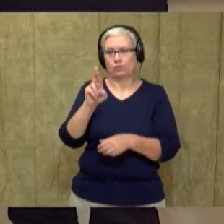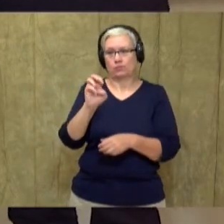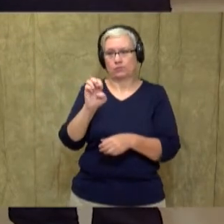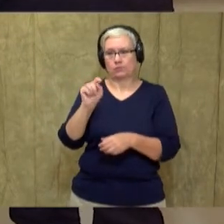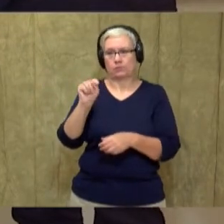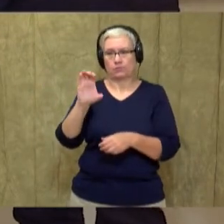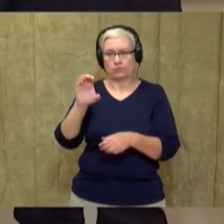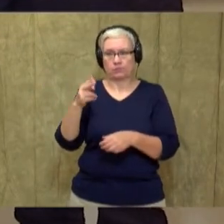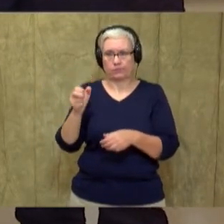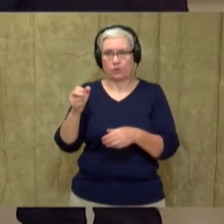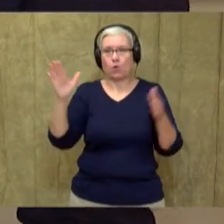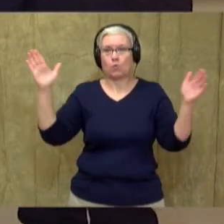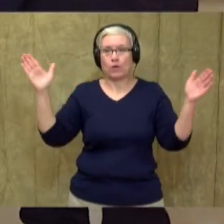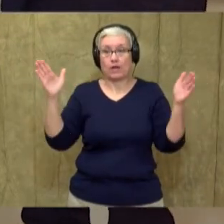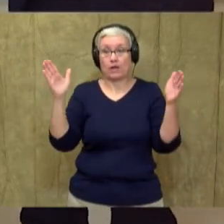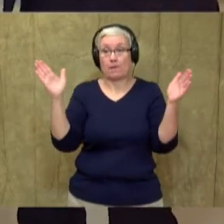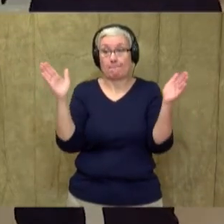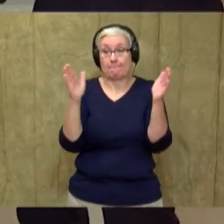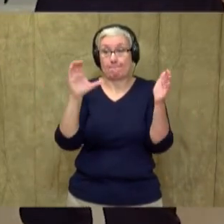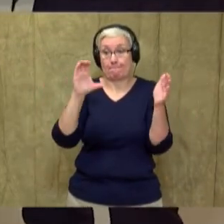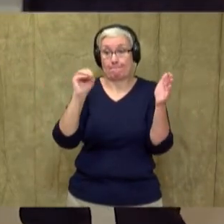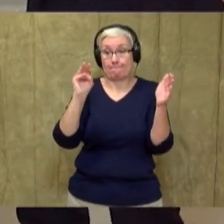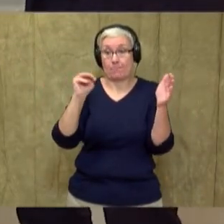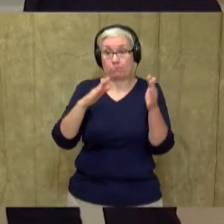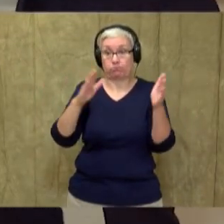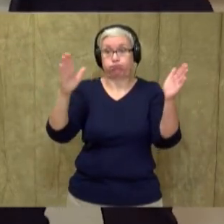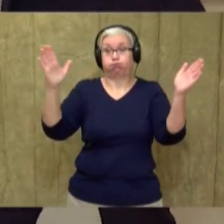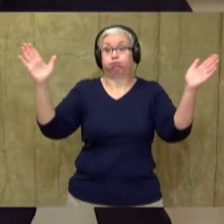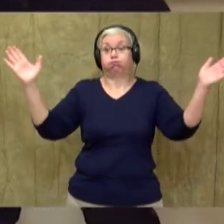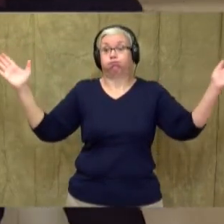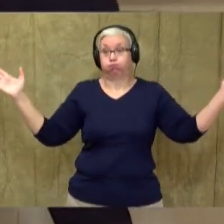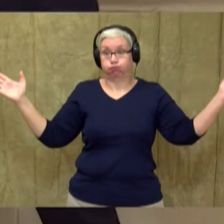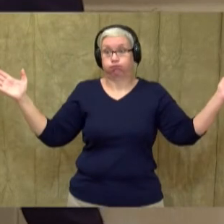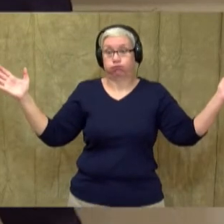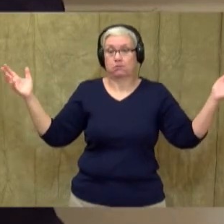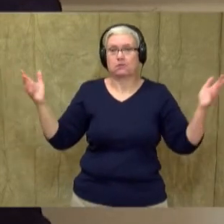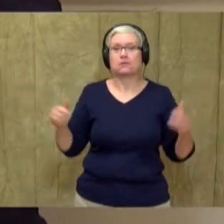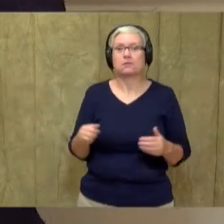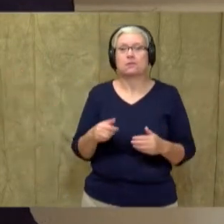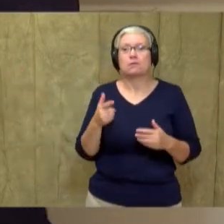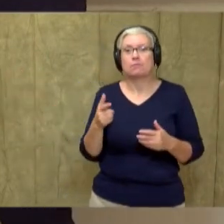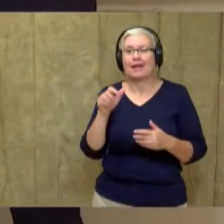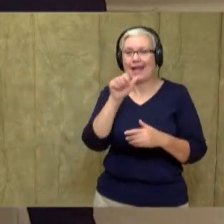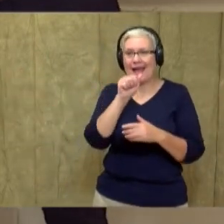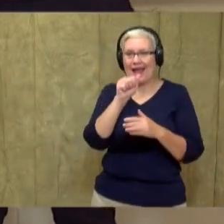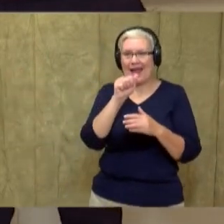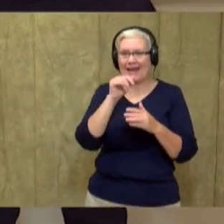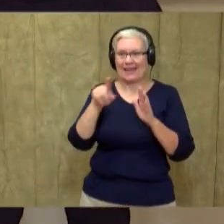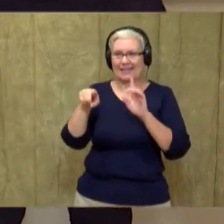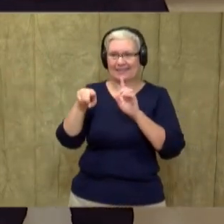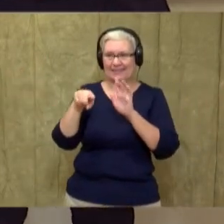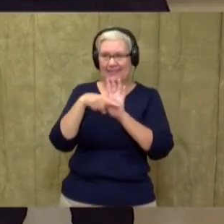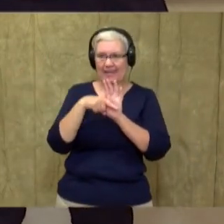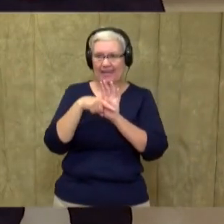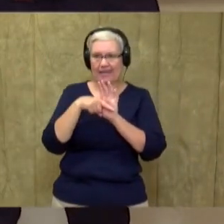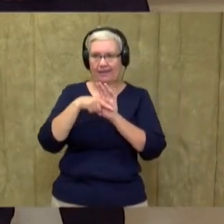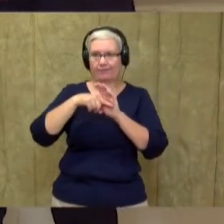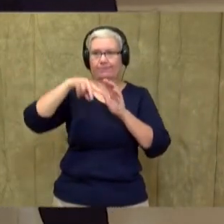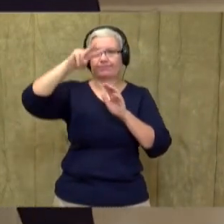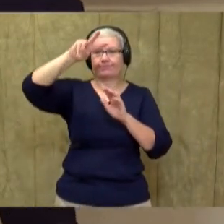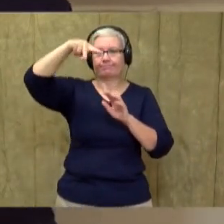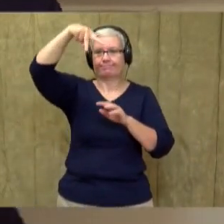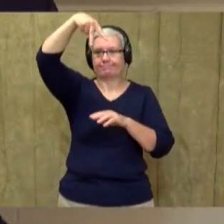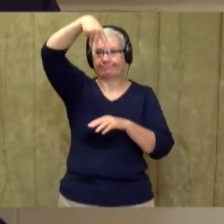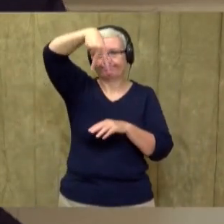it and making it more wide. Before we get into some of those things, we also talked about when a is negative, this graph is reflected. We